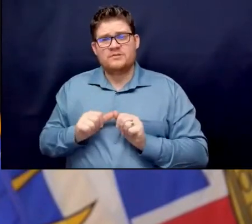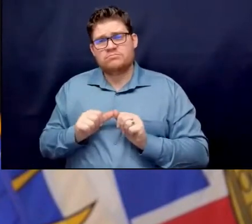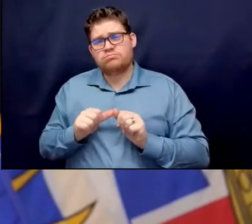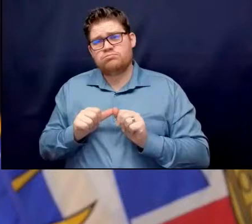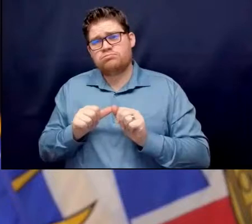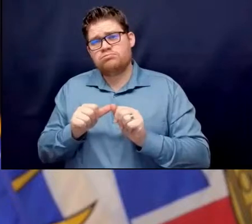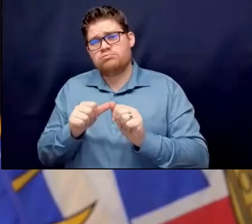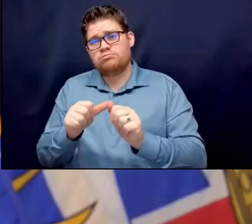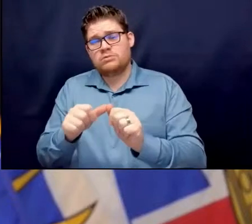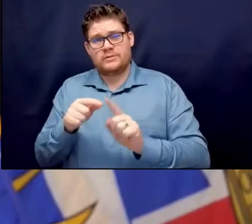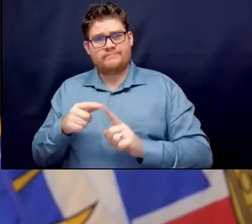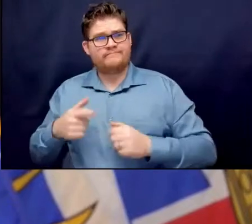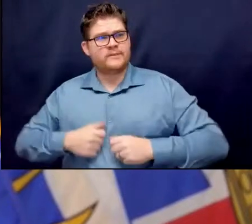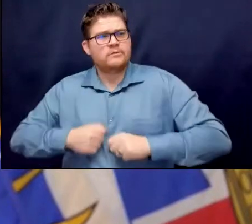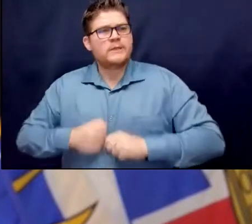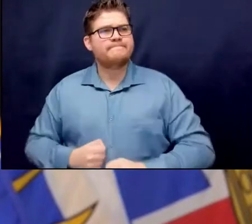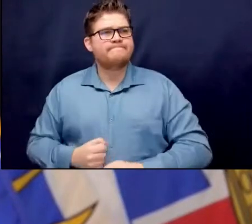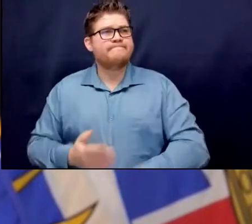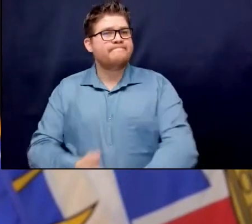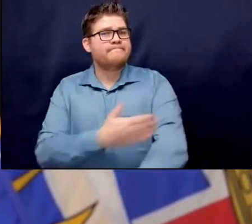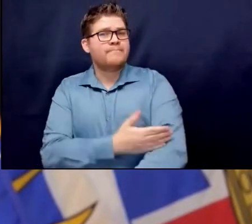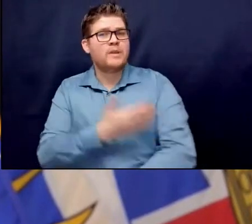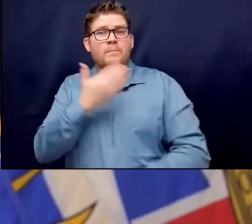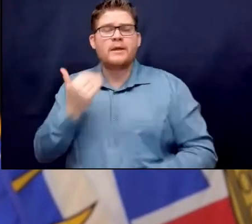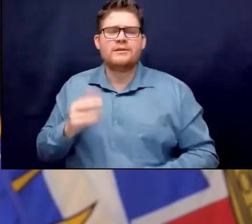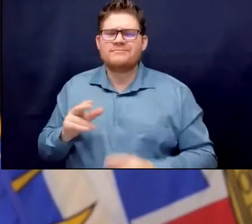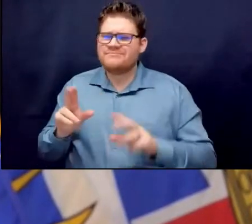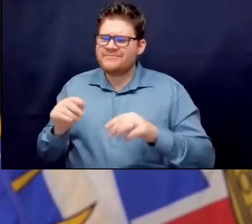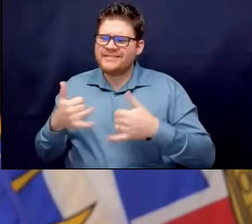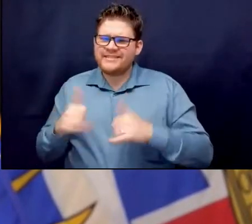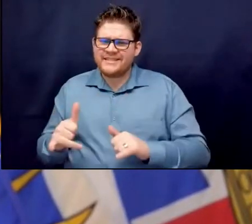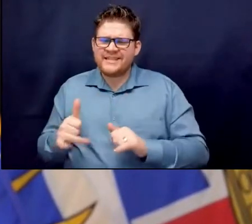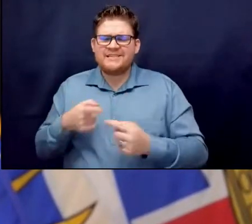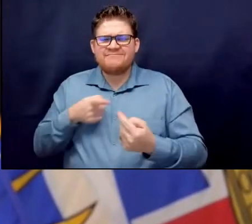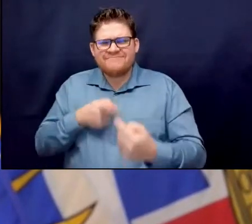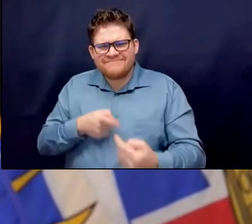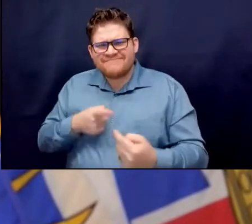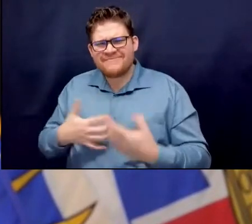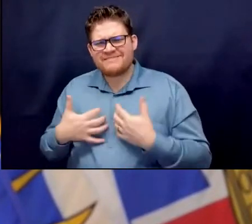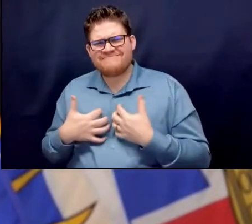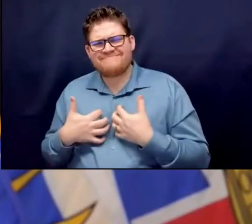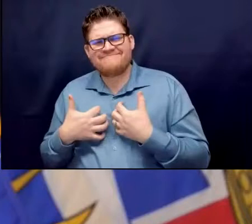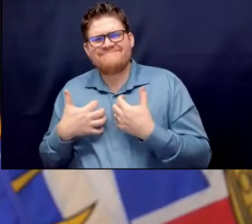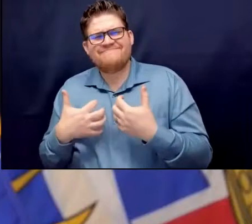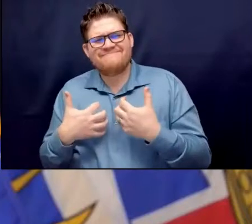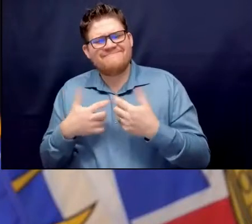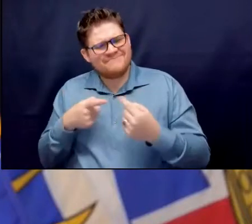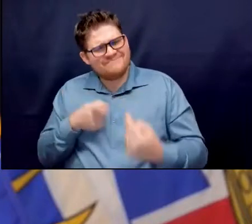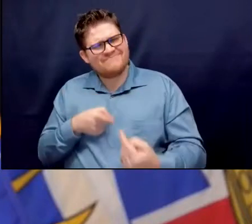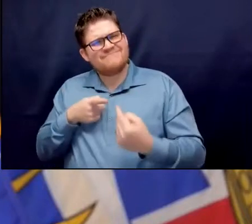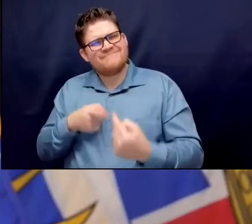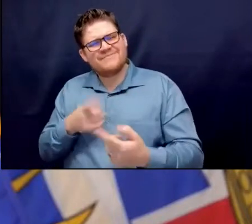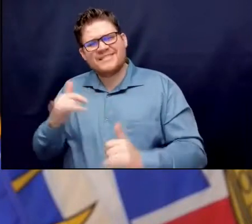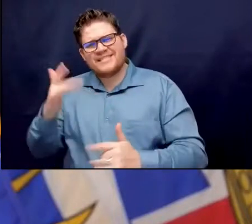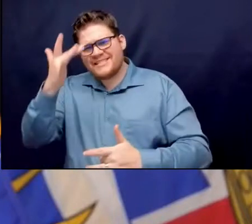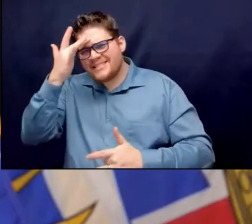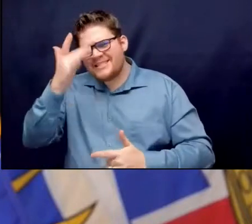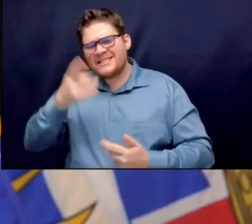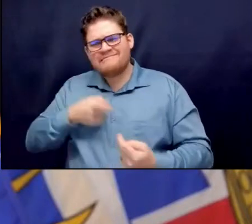readily available tests, but you can do serology and a few other things. So we're working out how to manage that, and the same goes